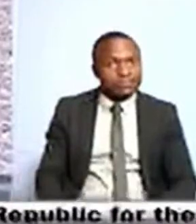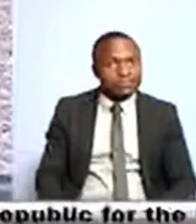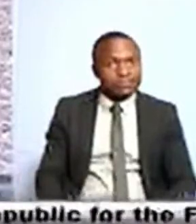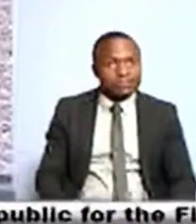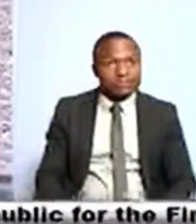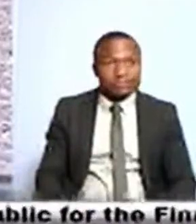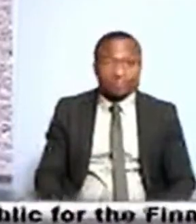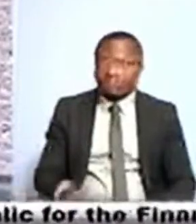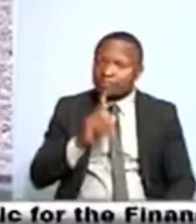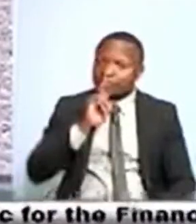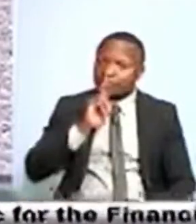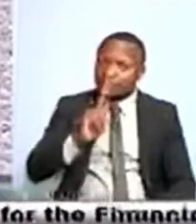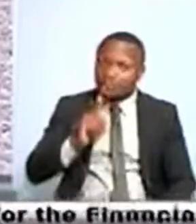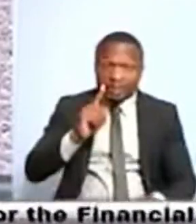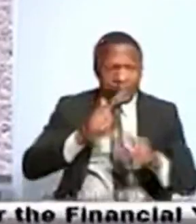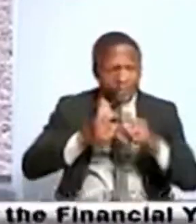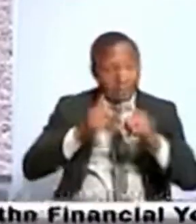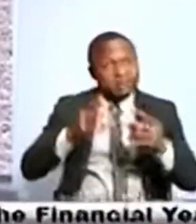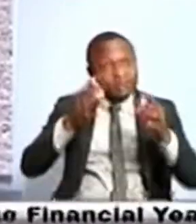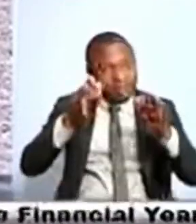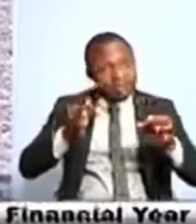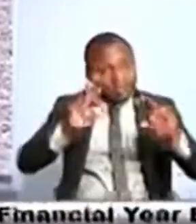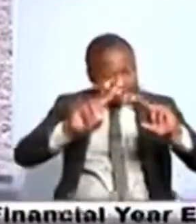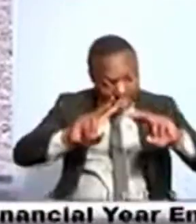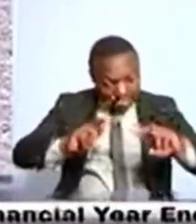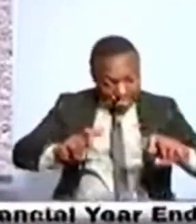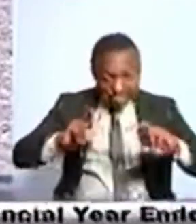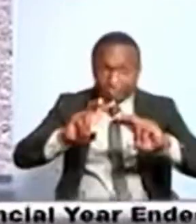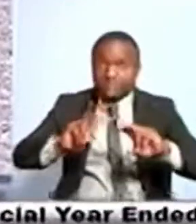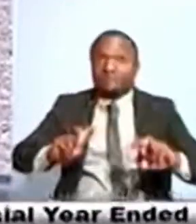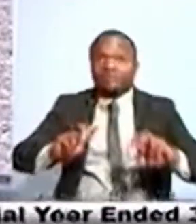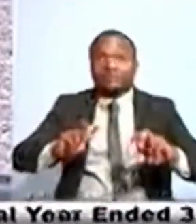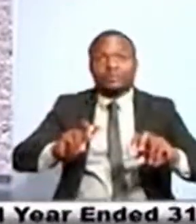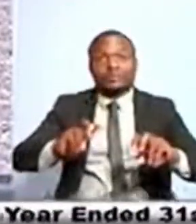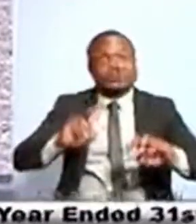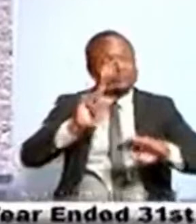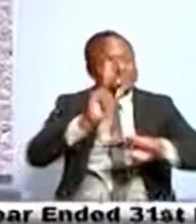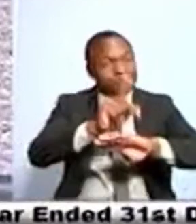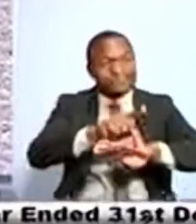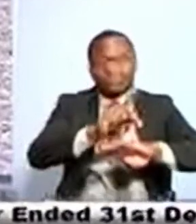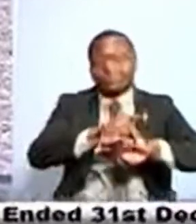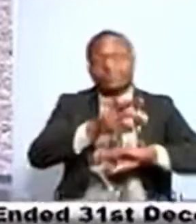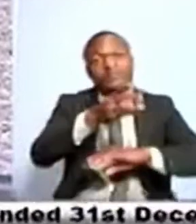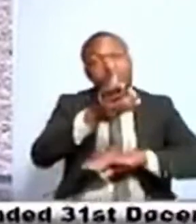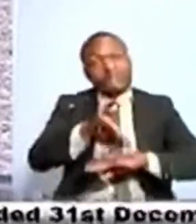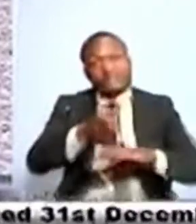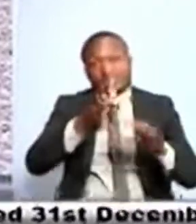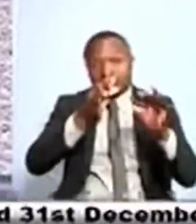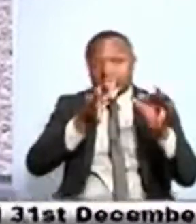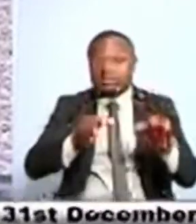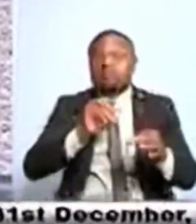This is the reality. But if you check the impact on the ground, if we are not careful,